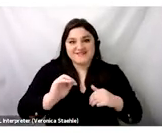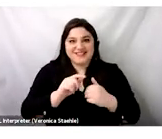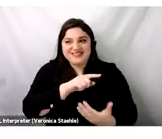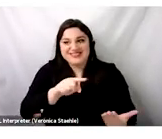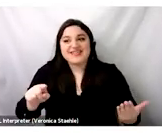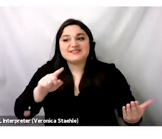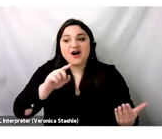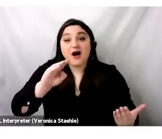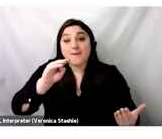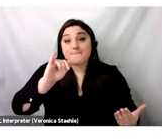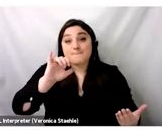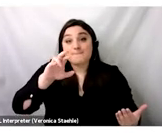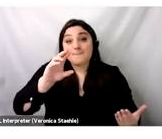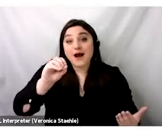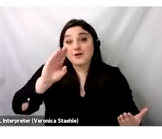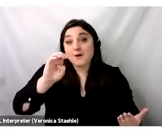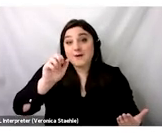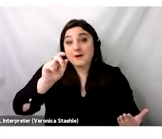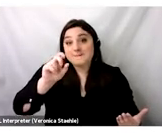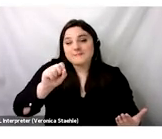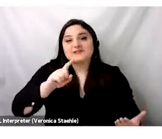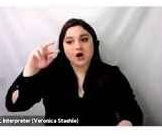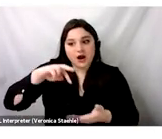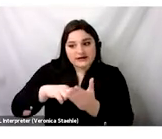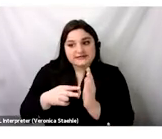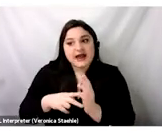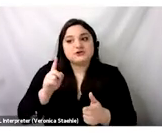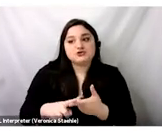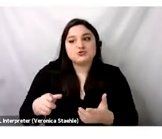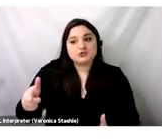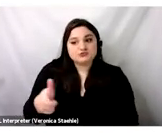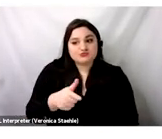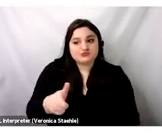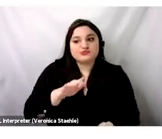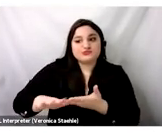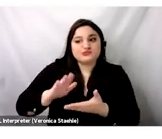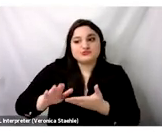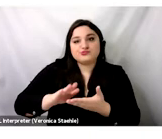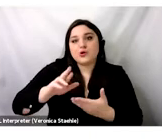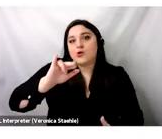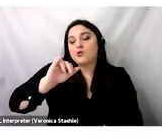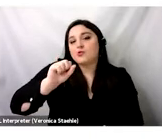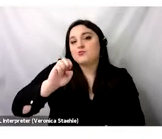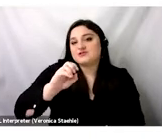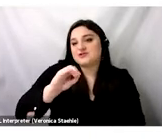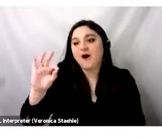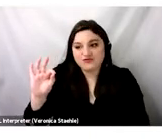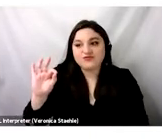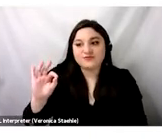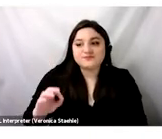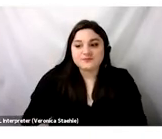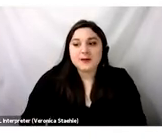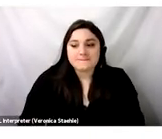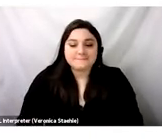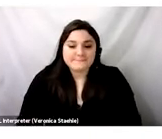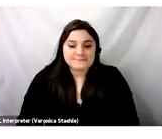off product. So talk about design. They're literally designed to be rinsed into the water, which is just shocks me every